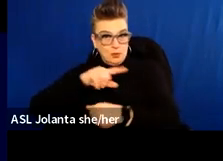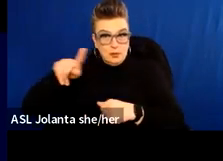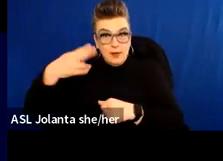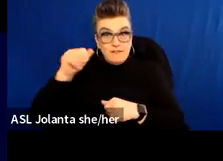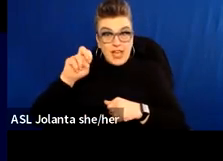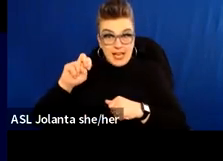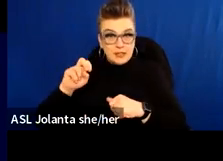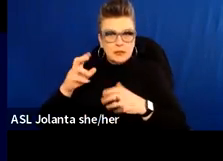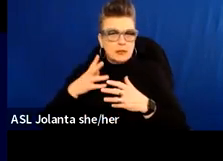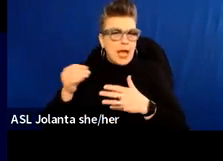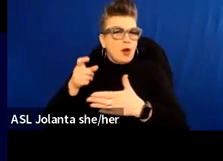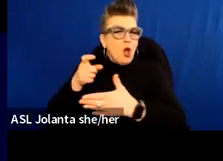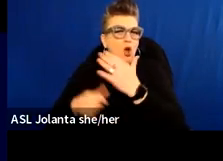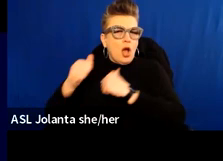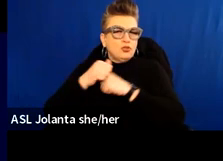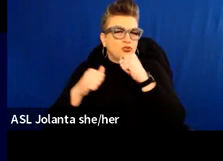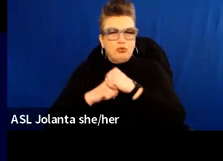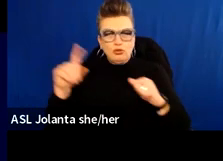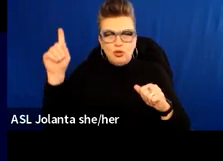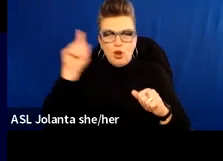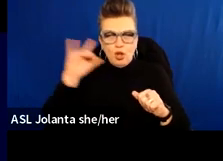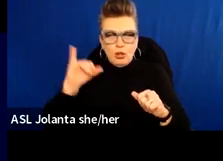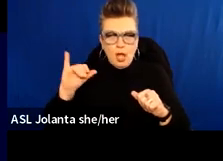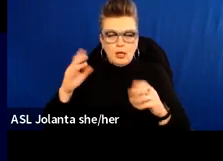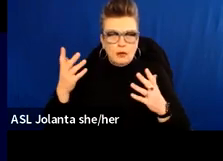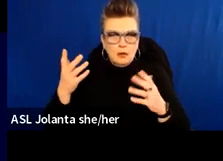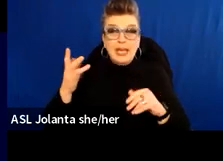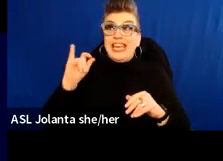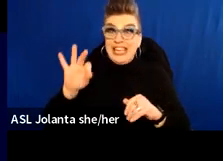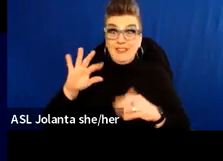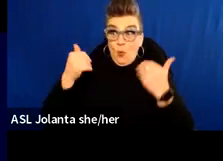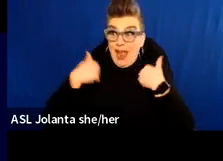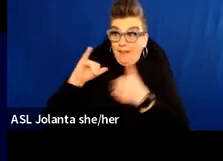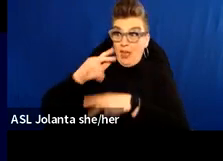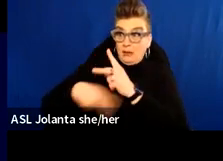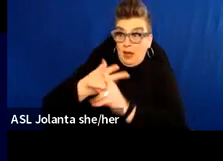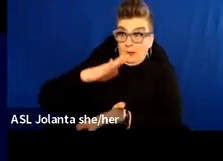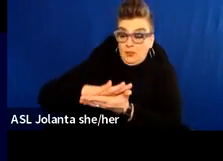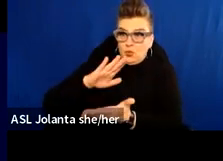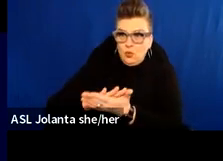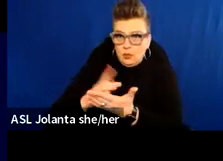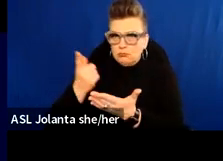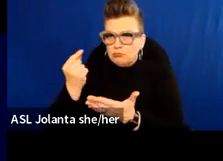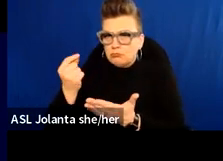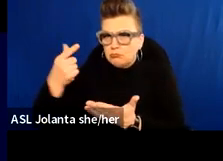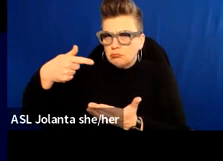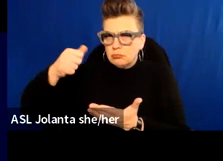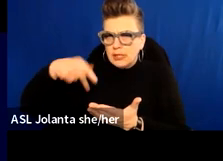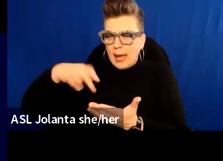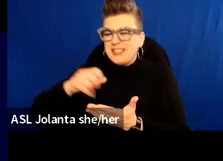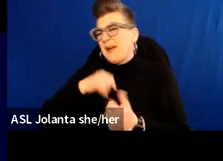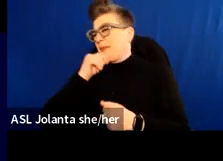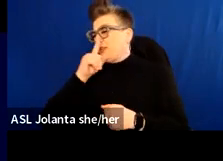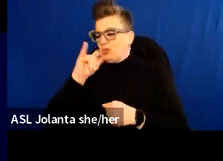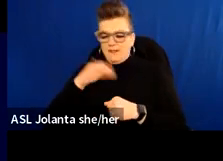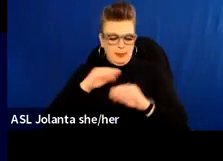what what the cost structure looks like there and are there already any gaps that we see um i'm not sure about making myself clear but